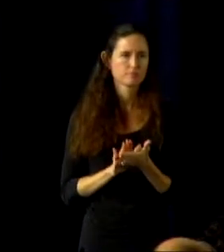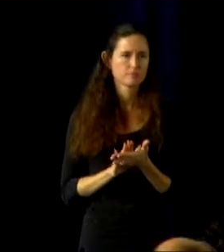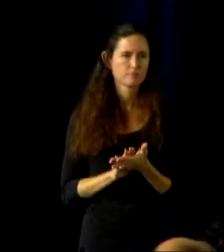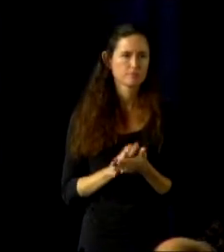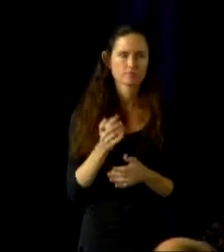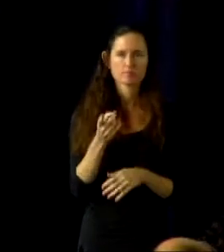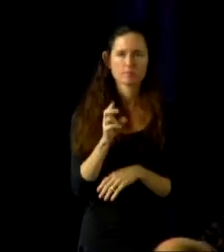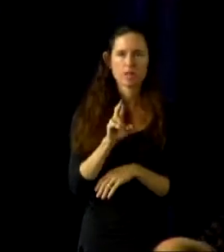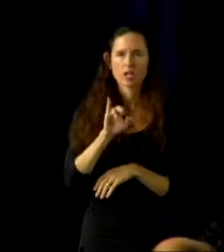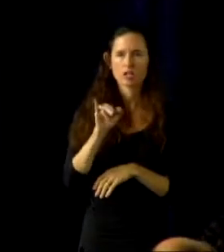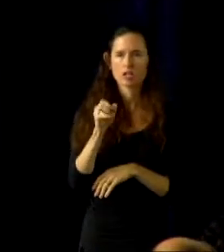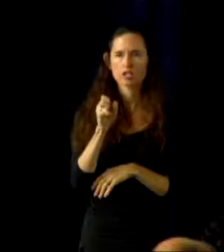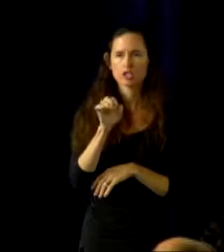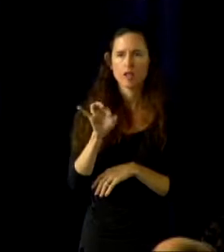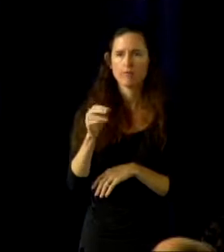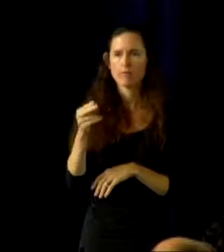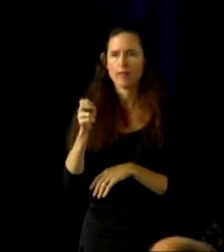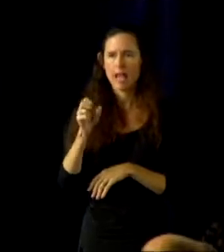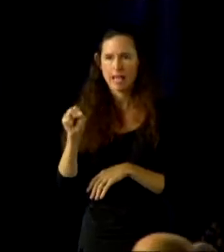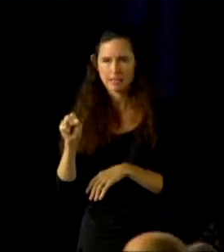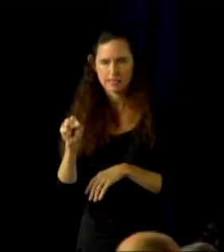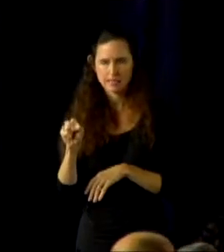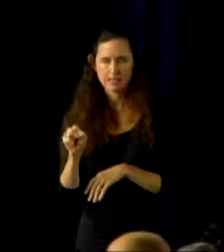Dr. Jeff Hess for the Kent Campus.